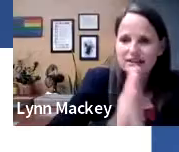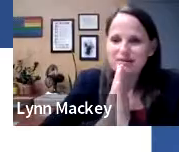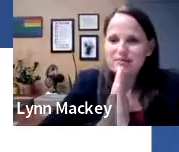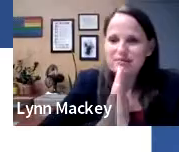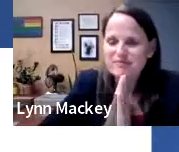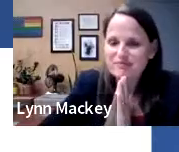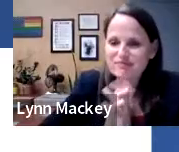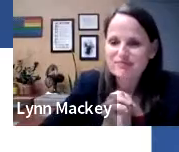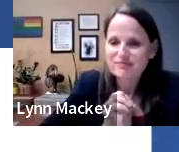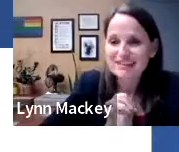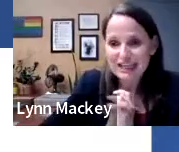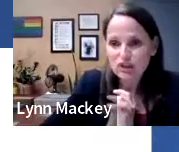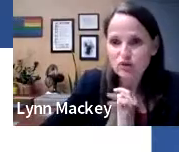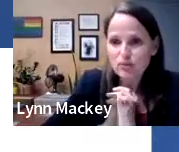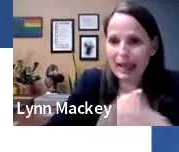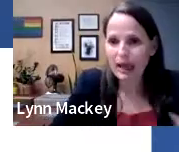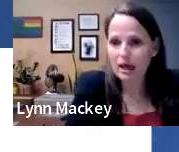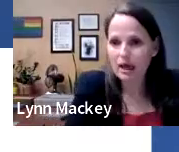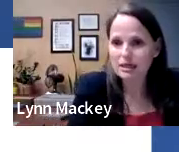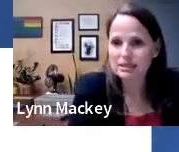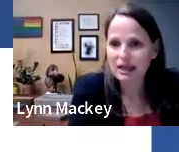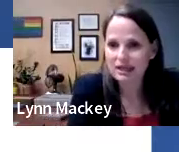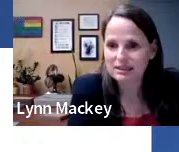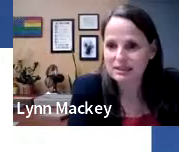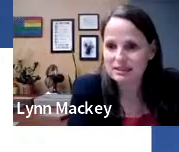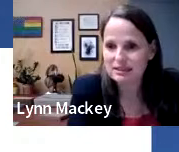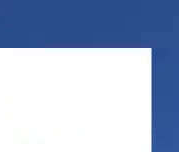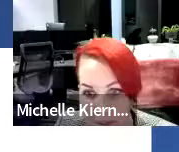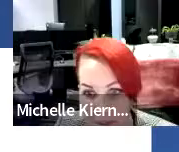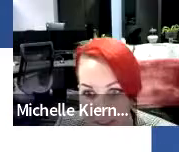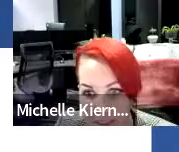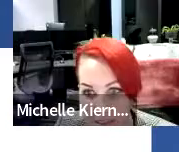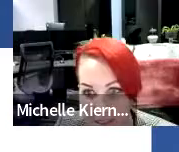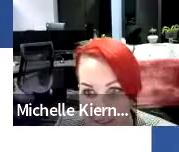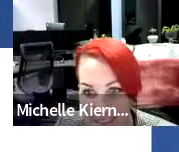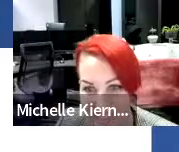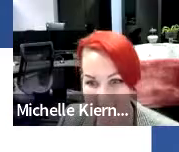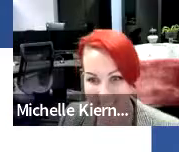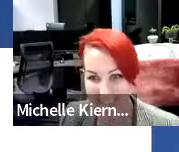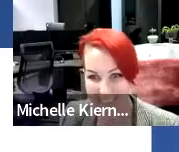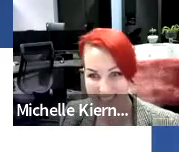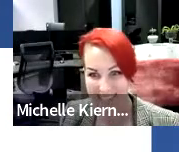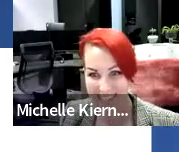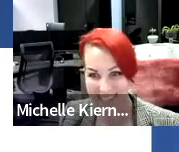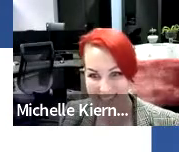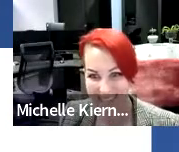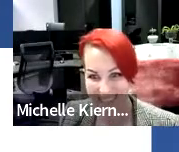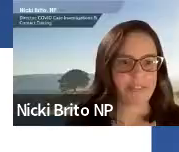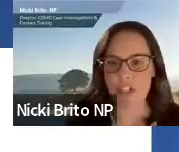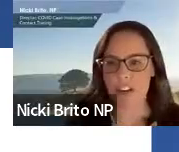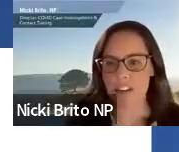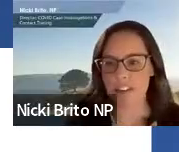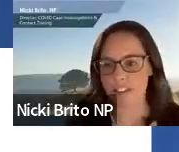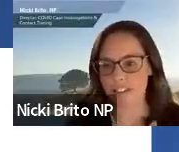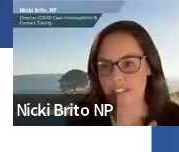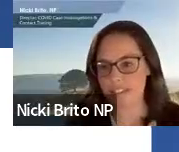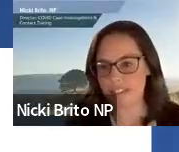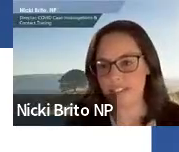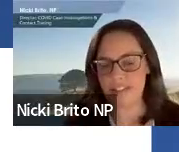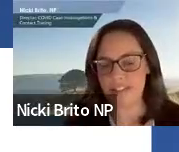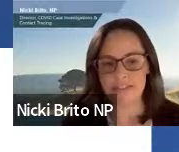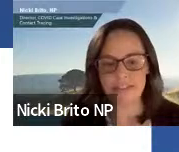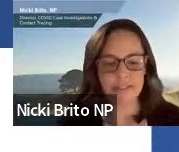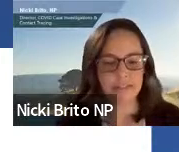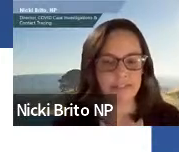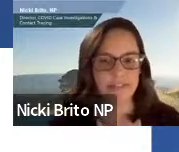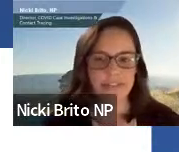Thank you, everyone. Thanks, Miss Pat. Thank you, Pat. It's been nice working with you. Thanks for driving, Michelle. Thank you,